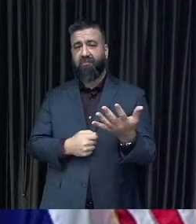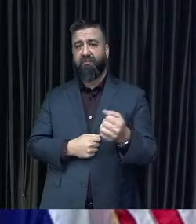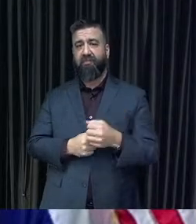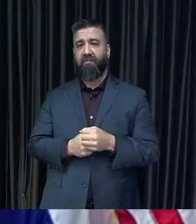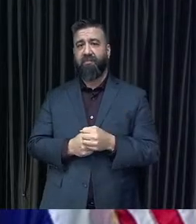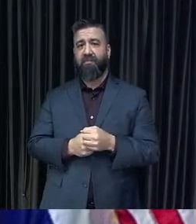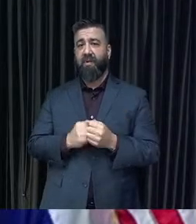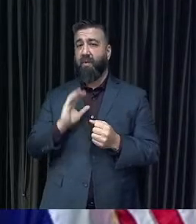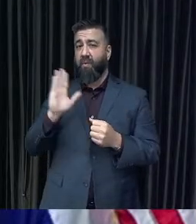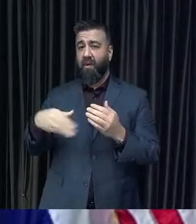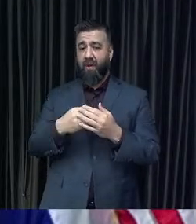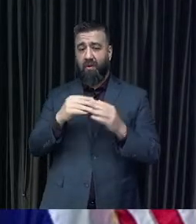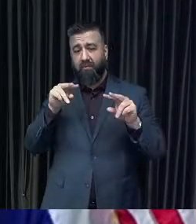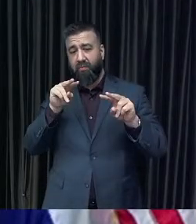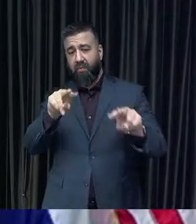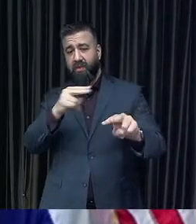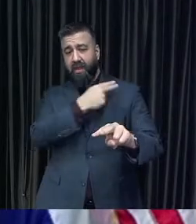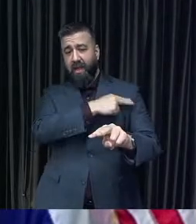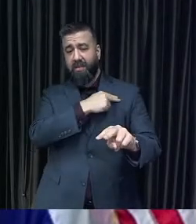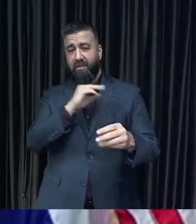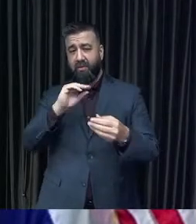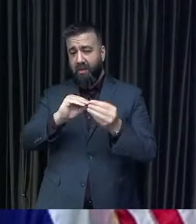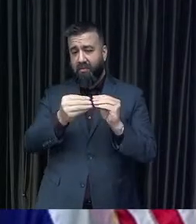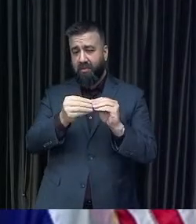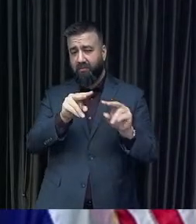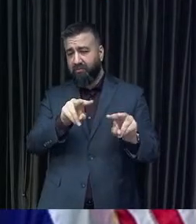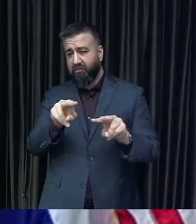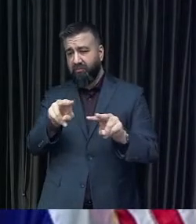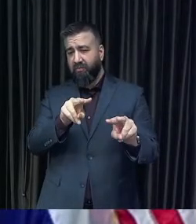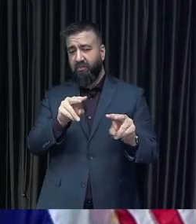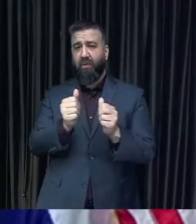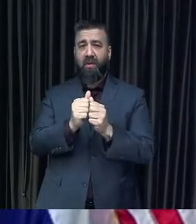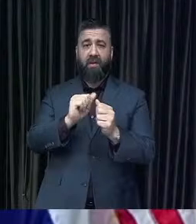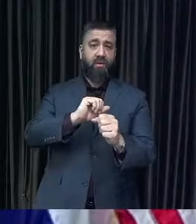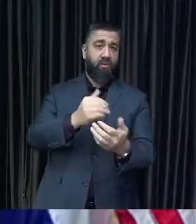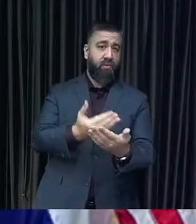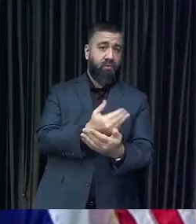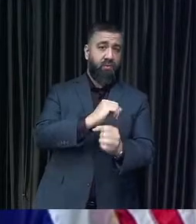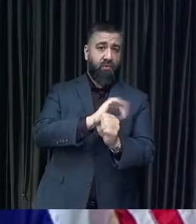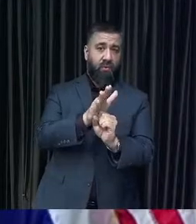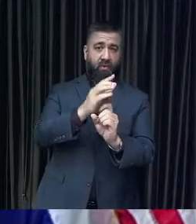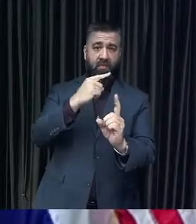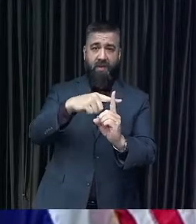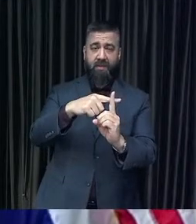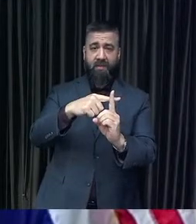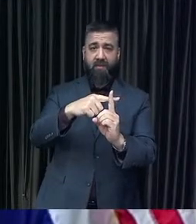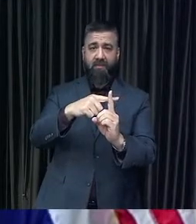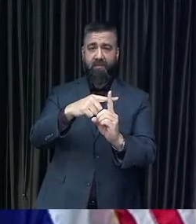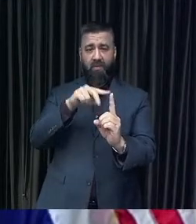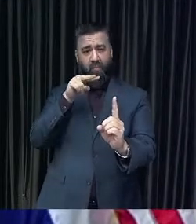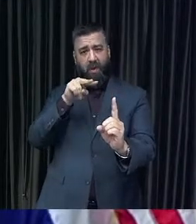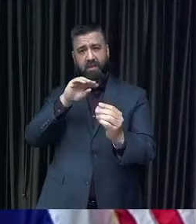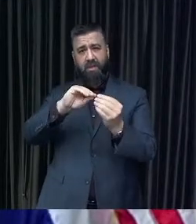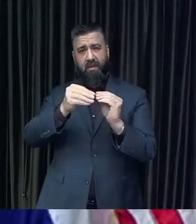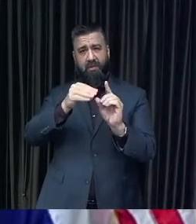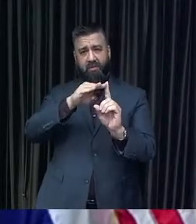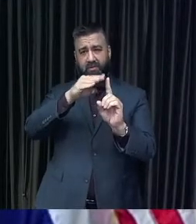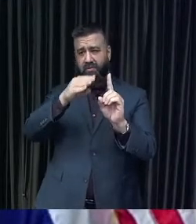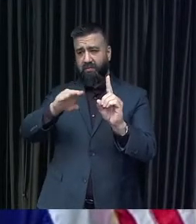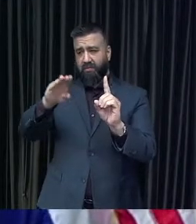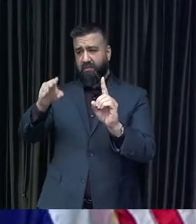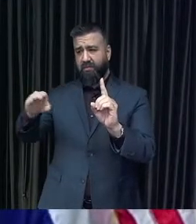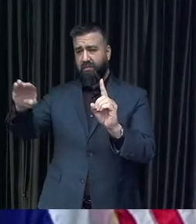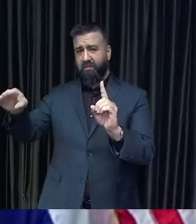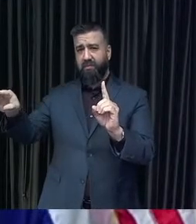capacity, and all of the hospital data, along with new cases, trends in testing, availability, and